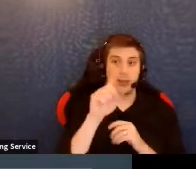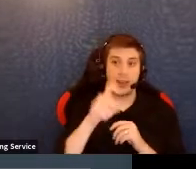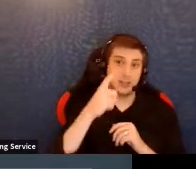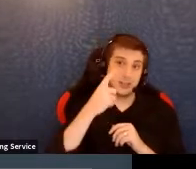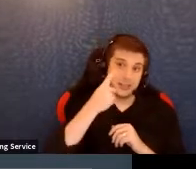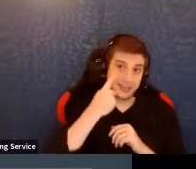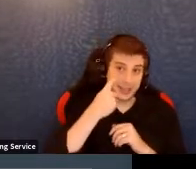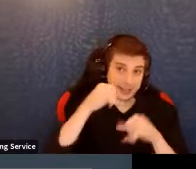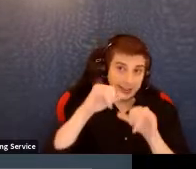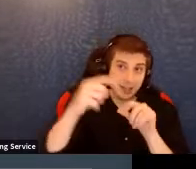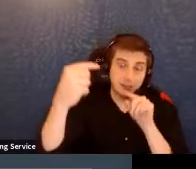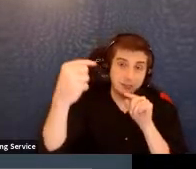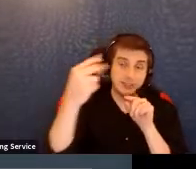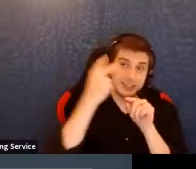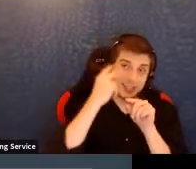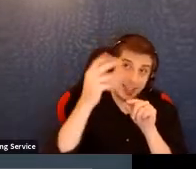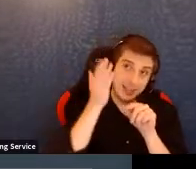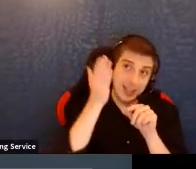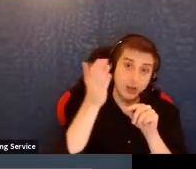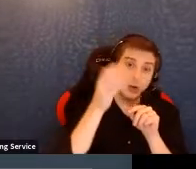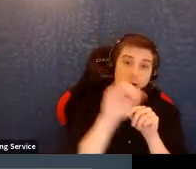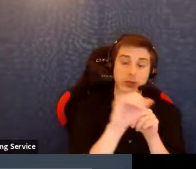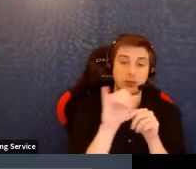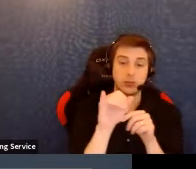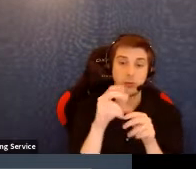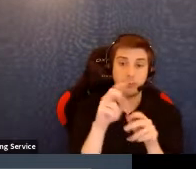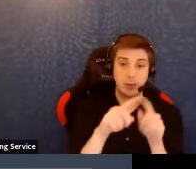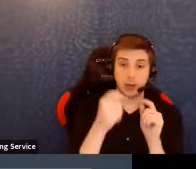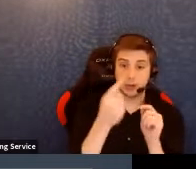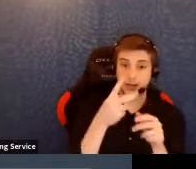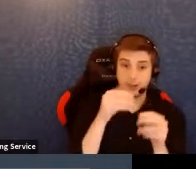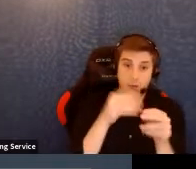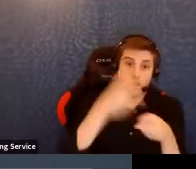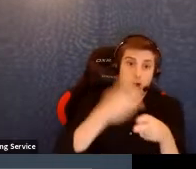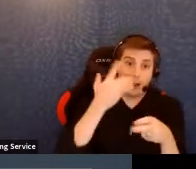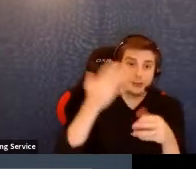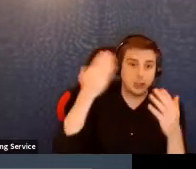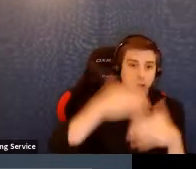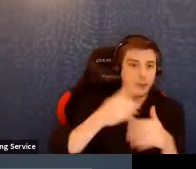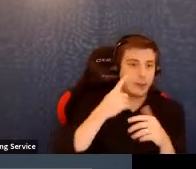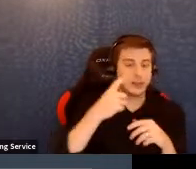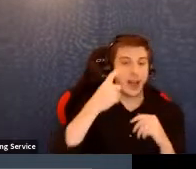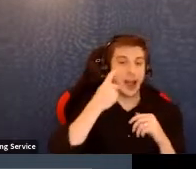still apply at night, but it's going to be even harder. So remember that our eyes still take about 30 to